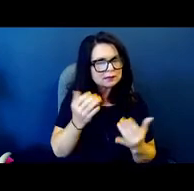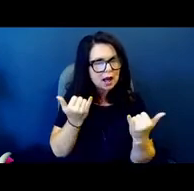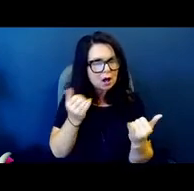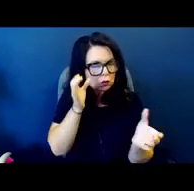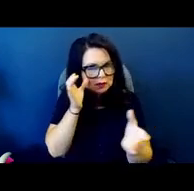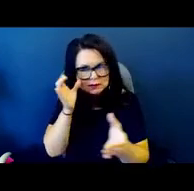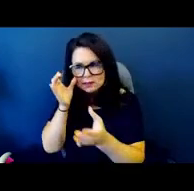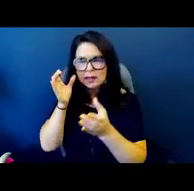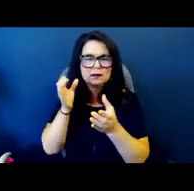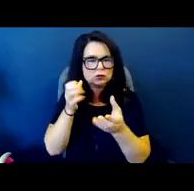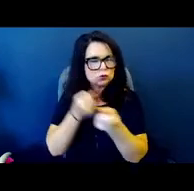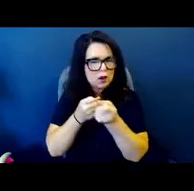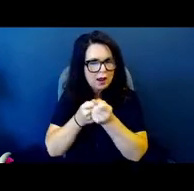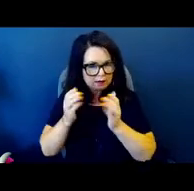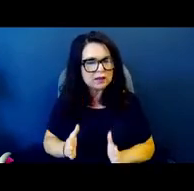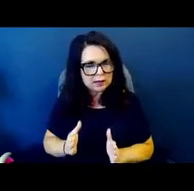really